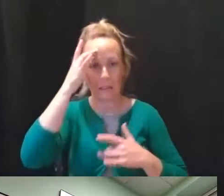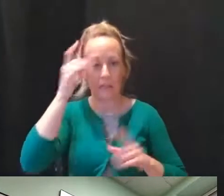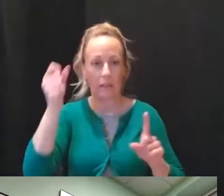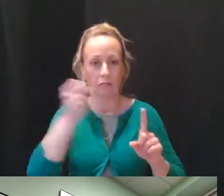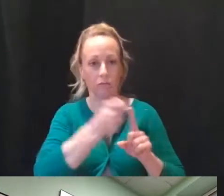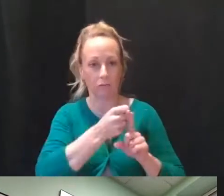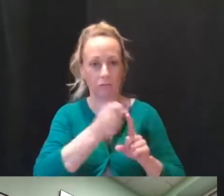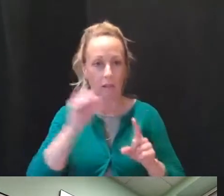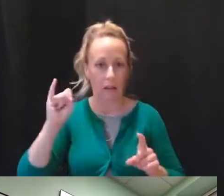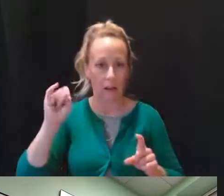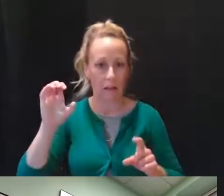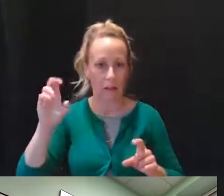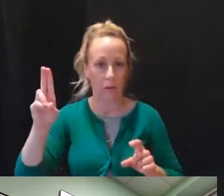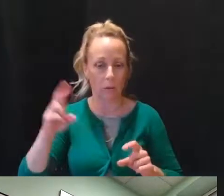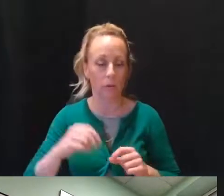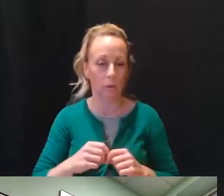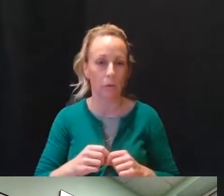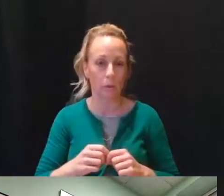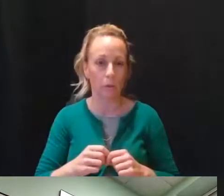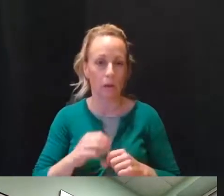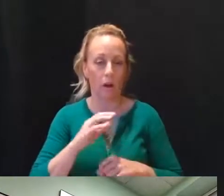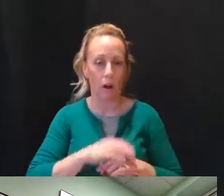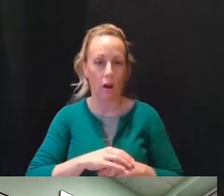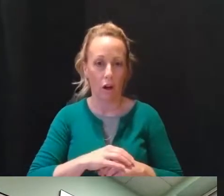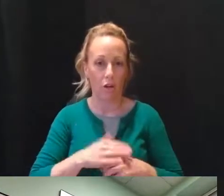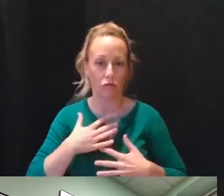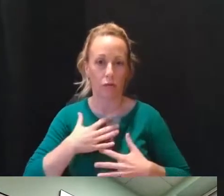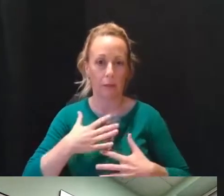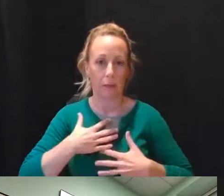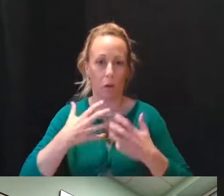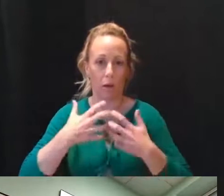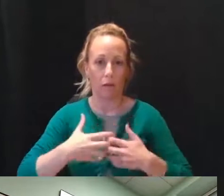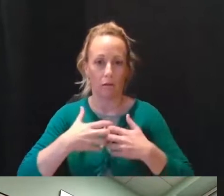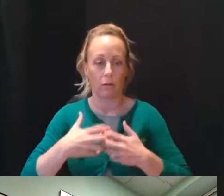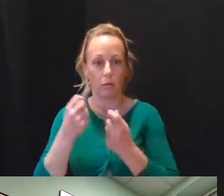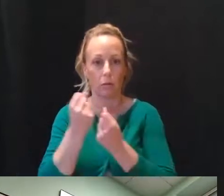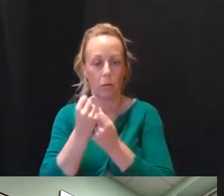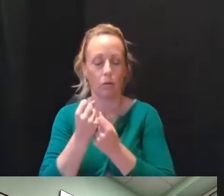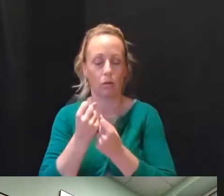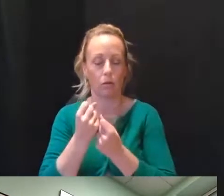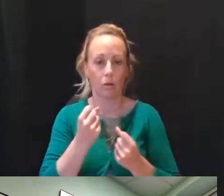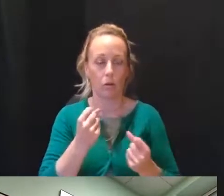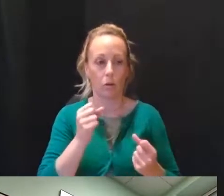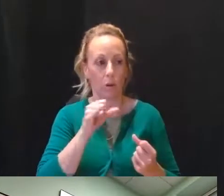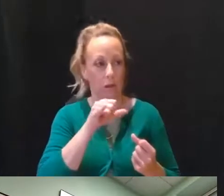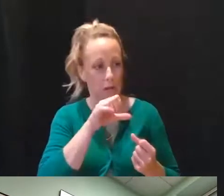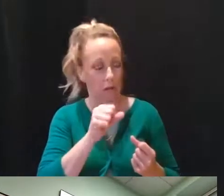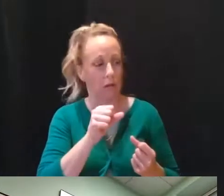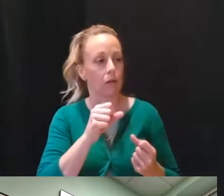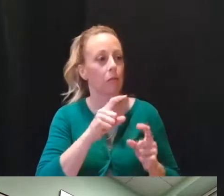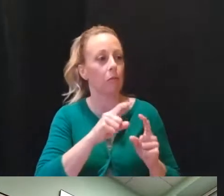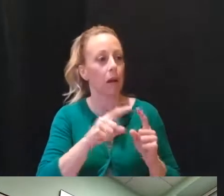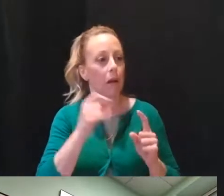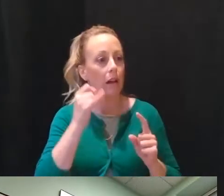intensive care unit on respiratory support and whatnot. So if we look at a